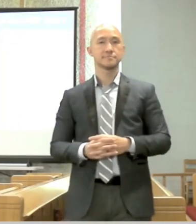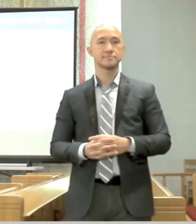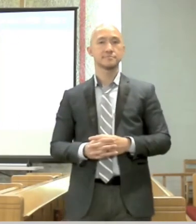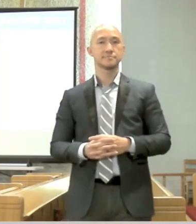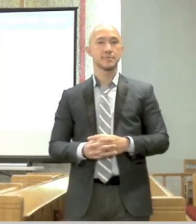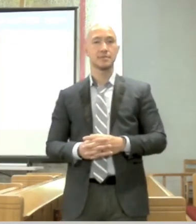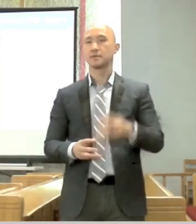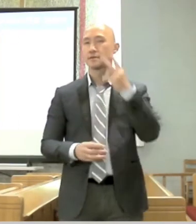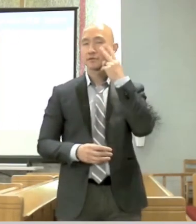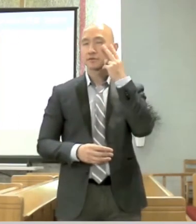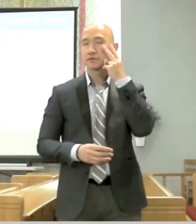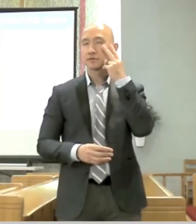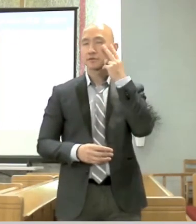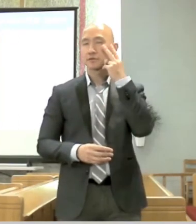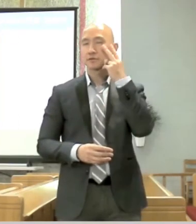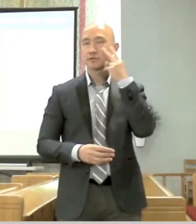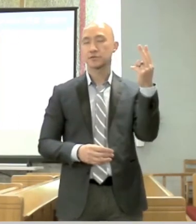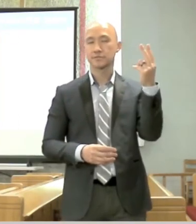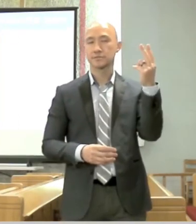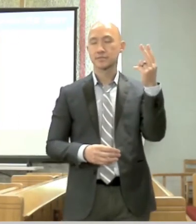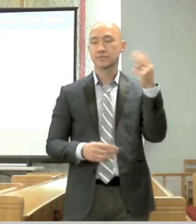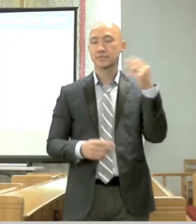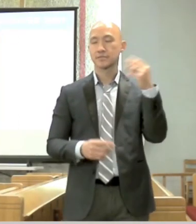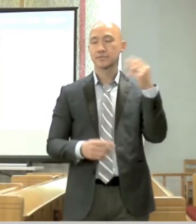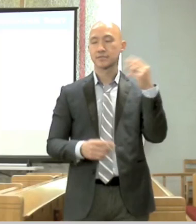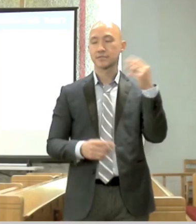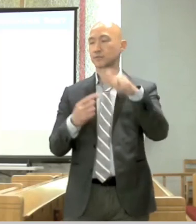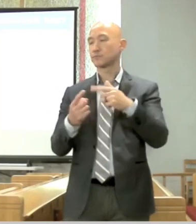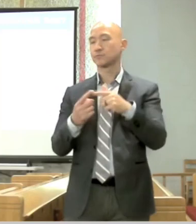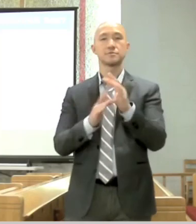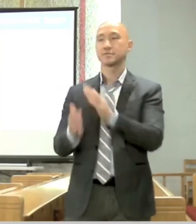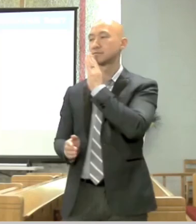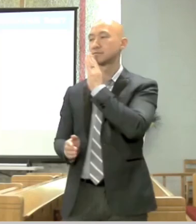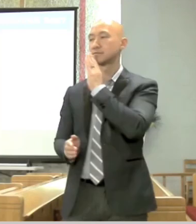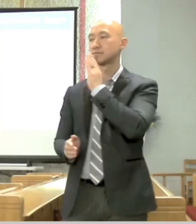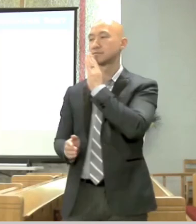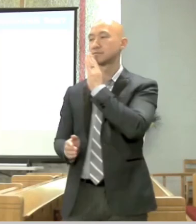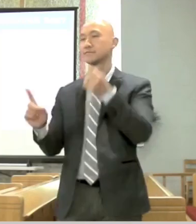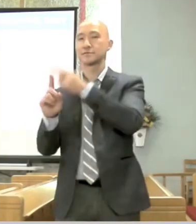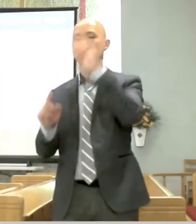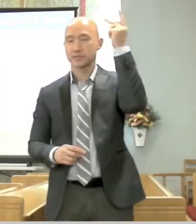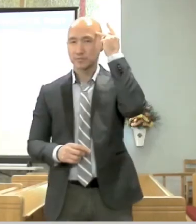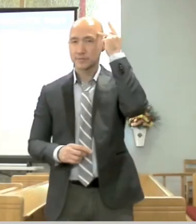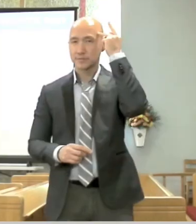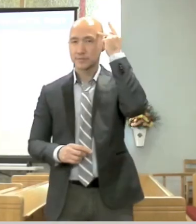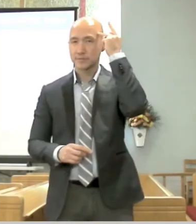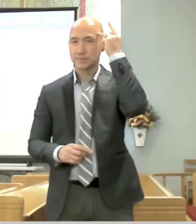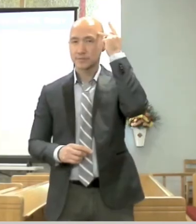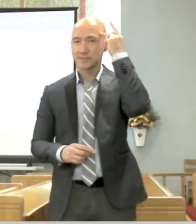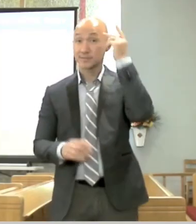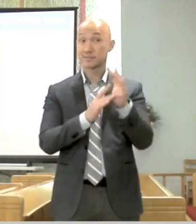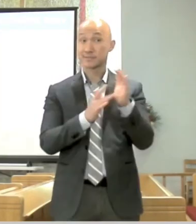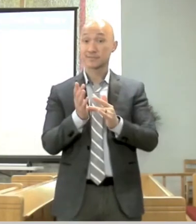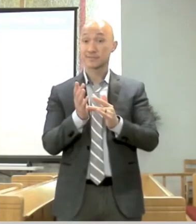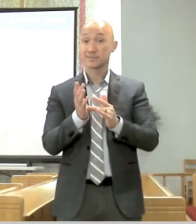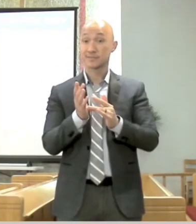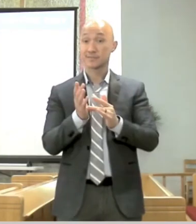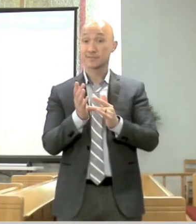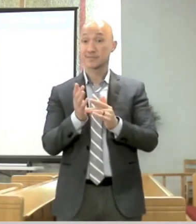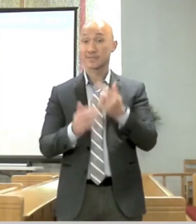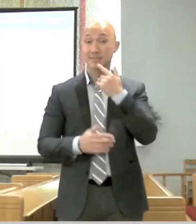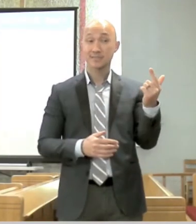He told Pilate, the one who handed me over to you has the greater sin. Greater even than Pilate's. What